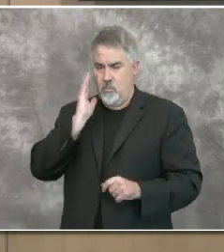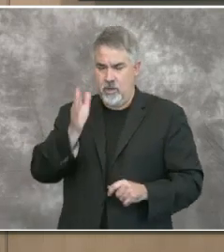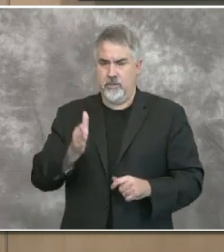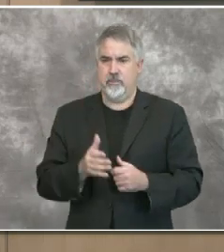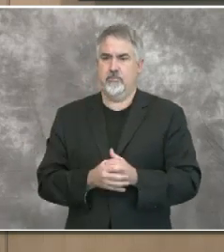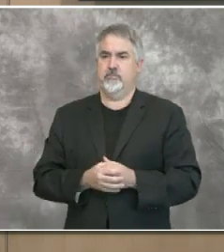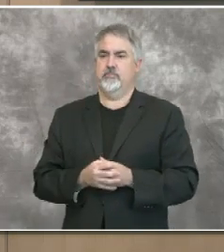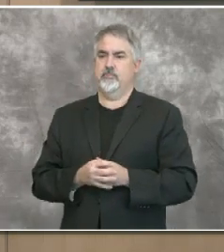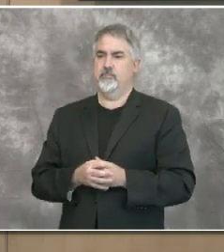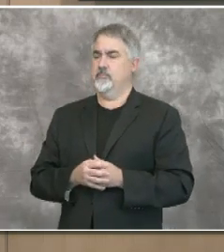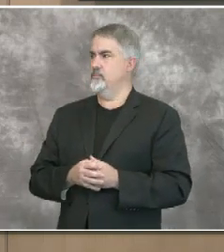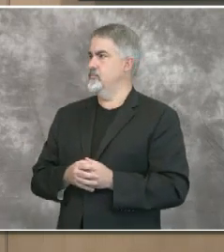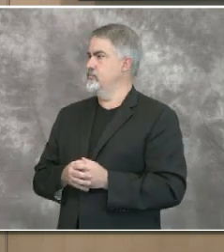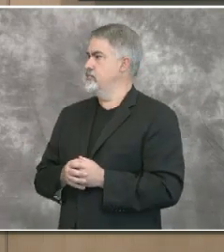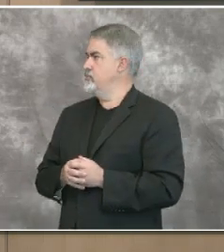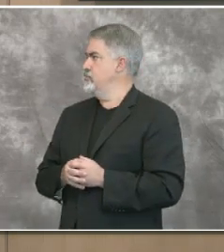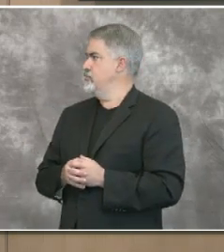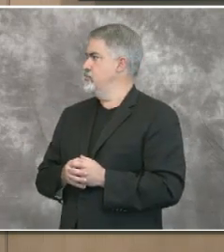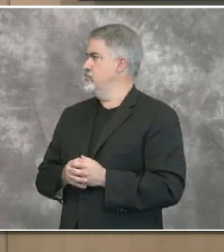some of our local